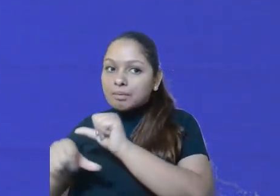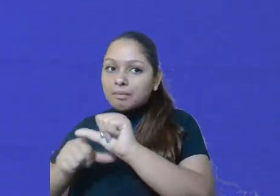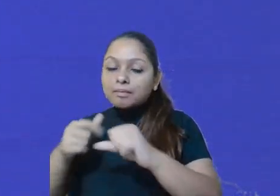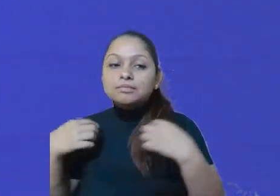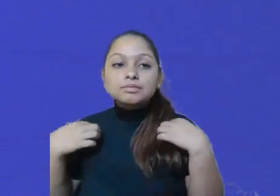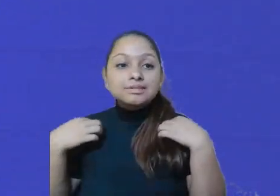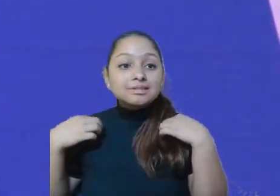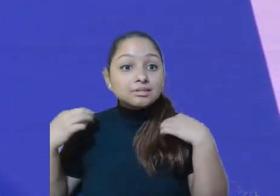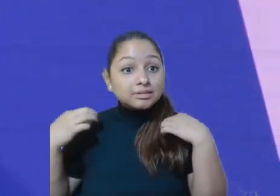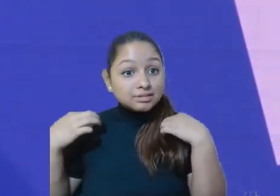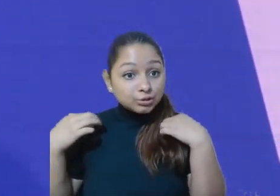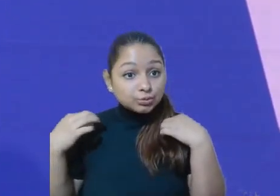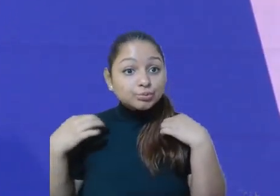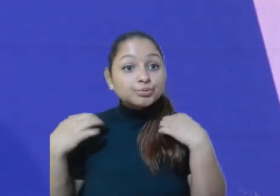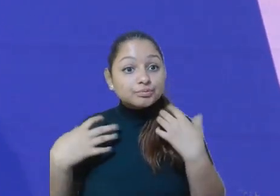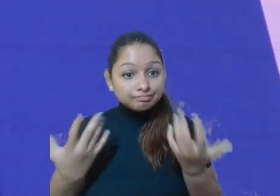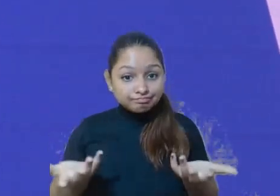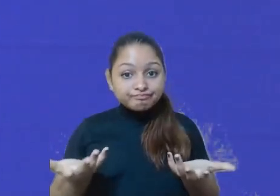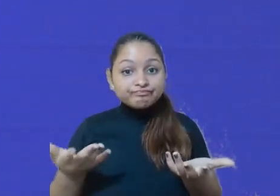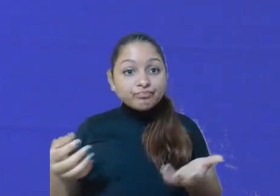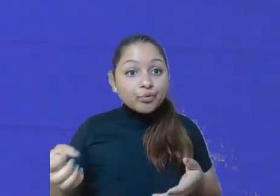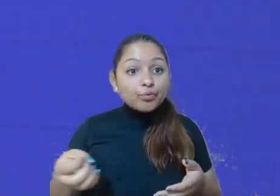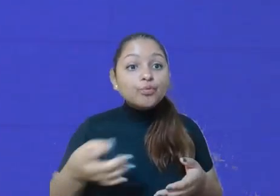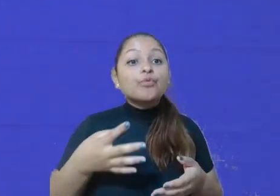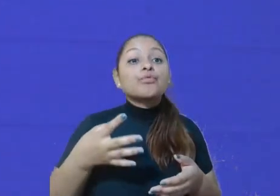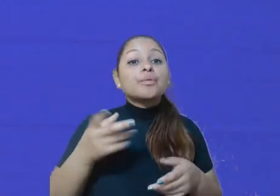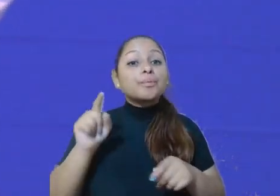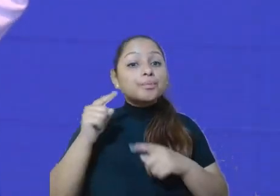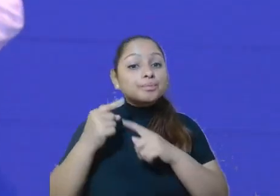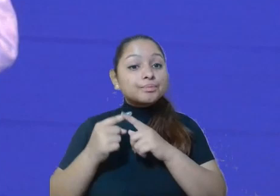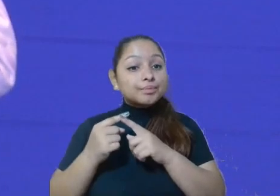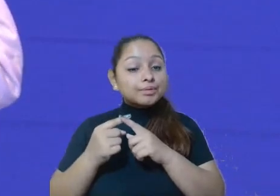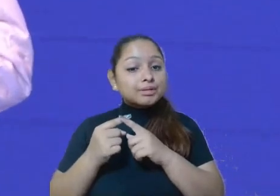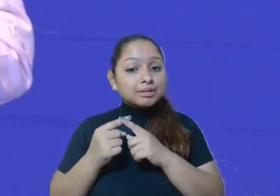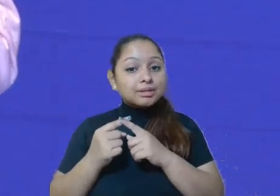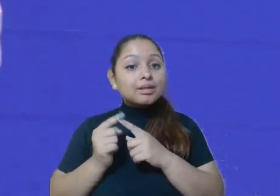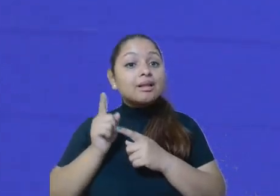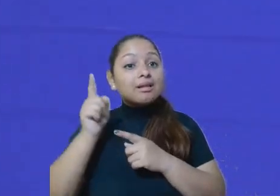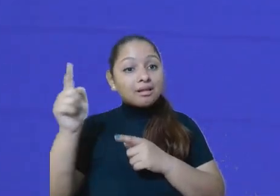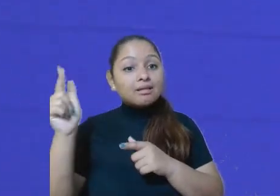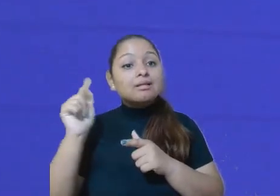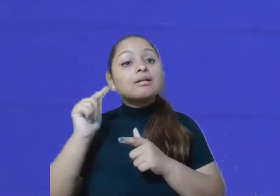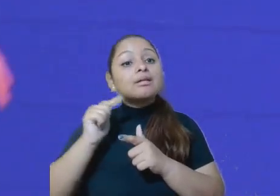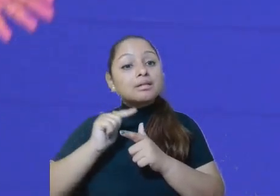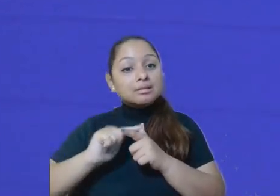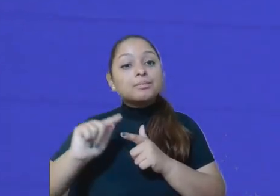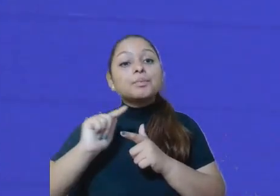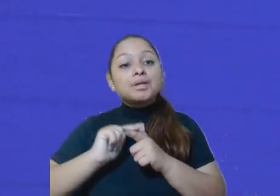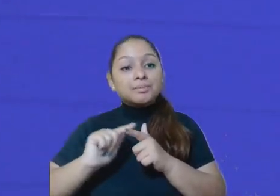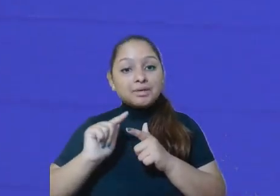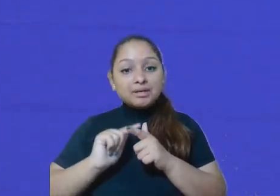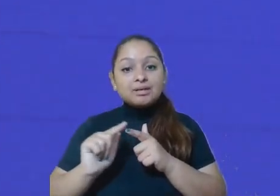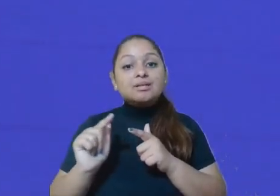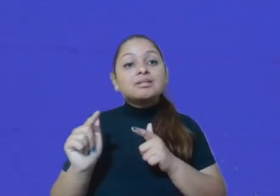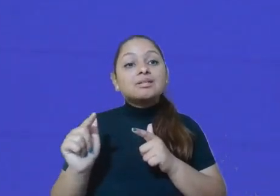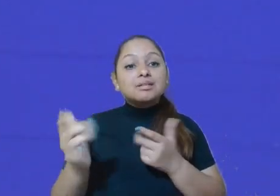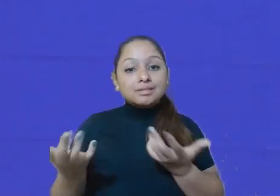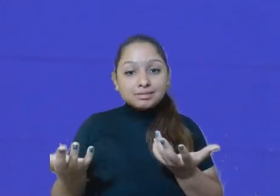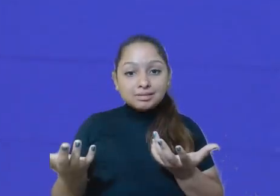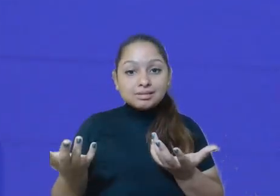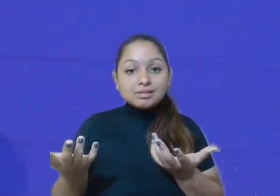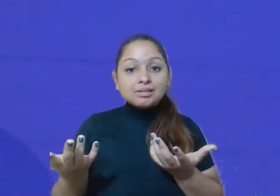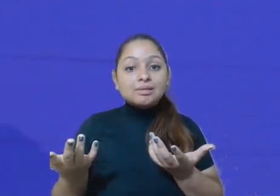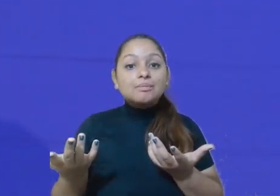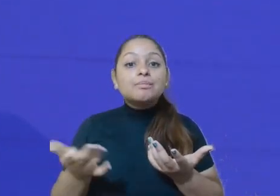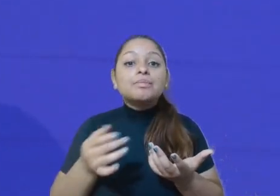And it is a new solution for one of the biggest sustainability problems in the world, which is the application